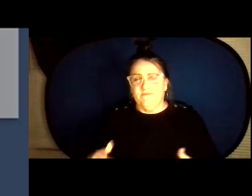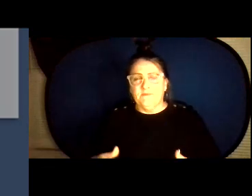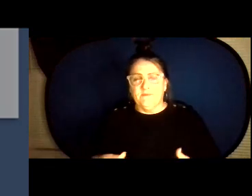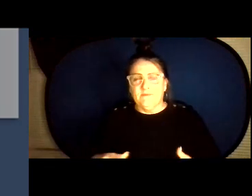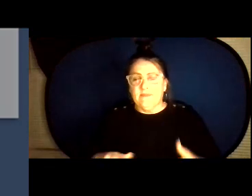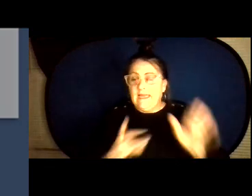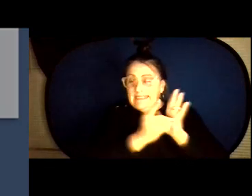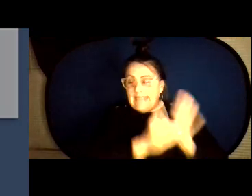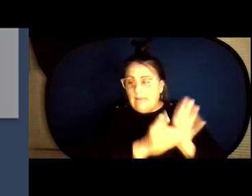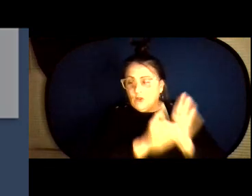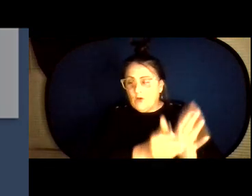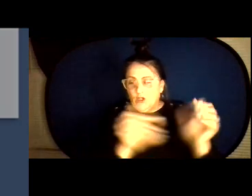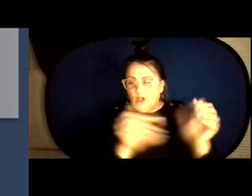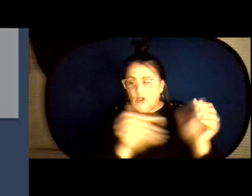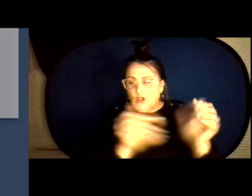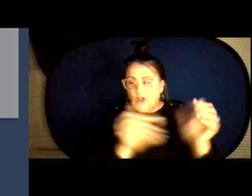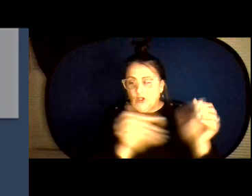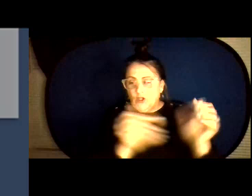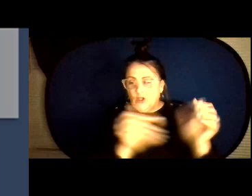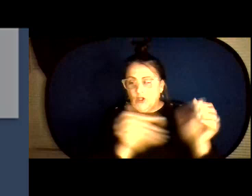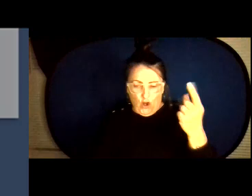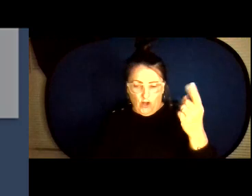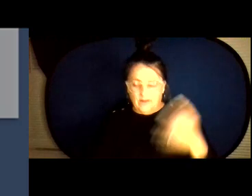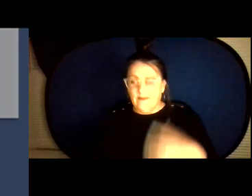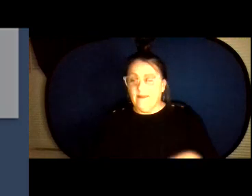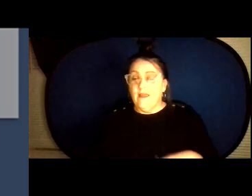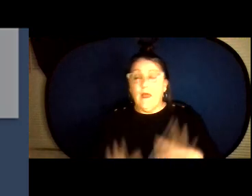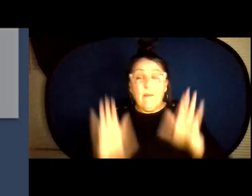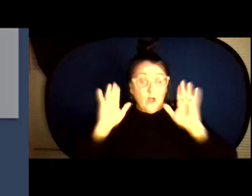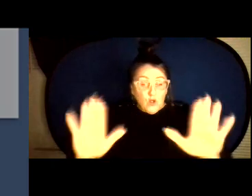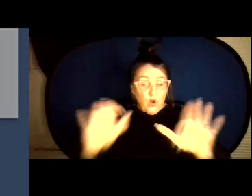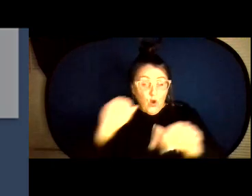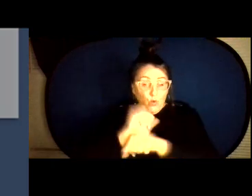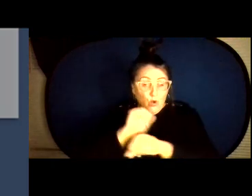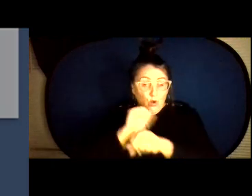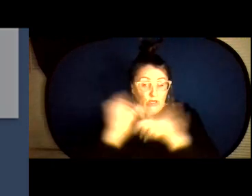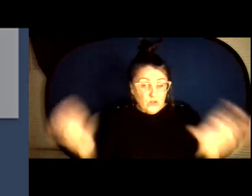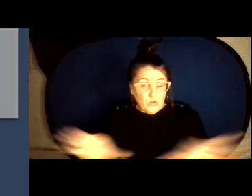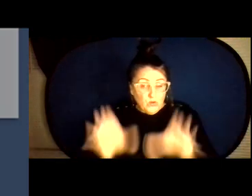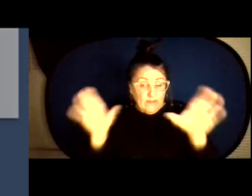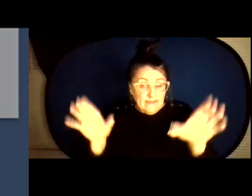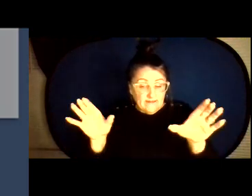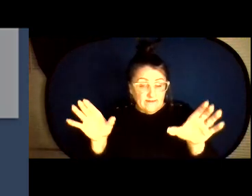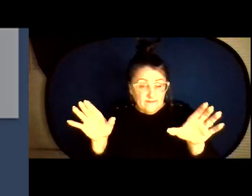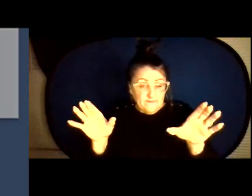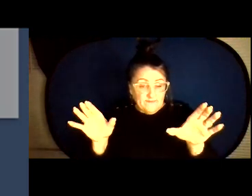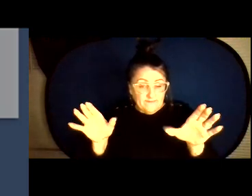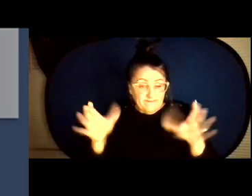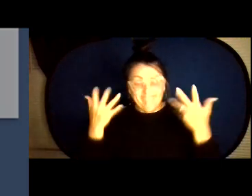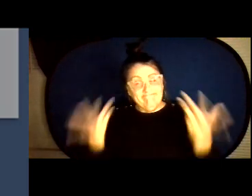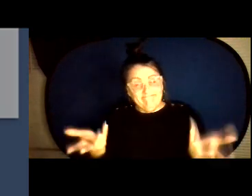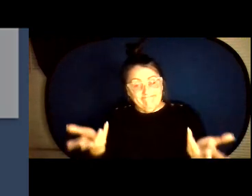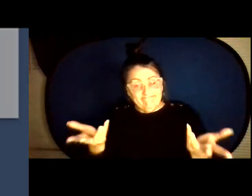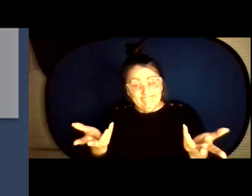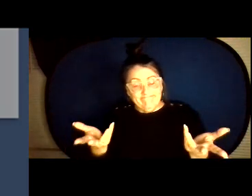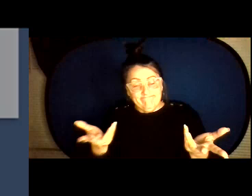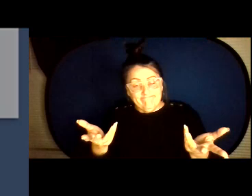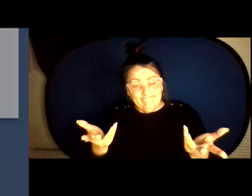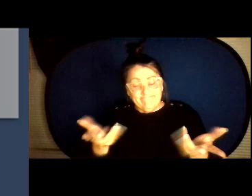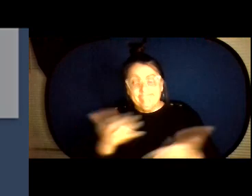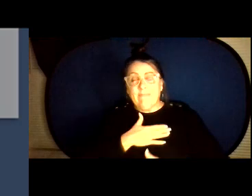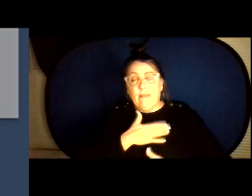demonstration, but more so the work that you're going to be doing. You know, I'm really interested, and I'm glad